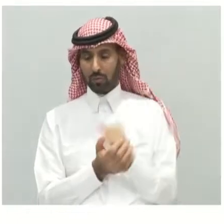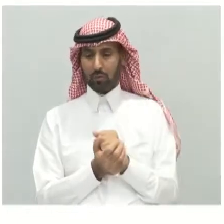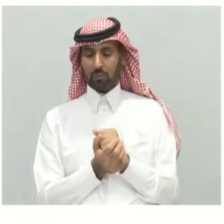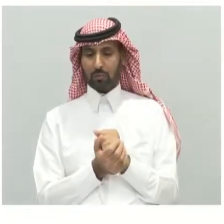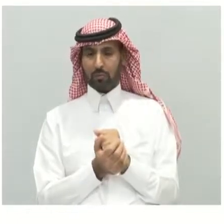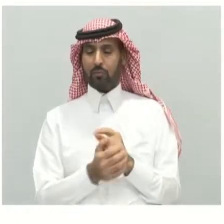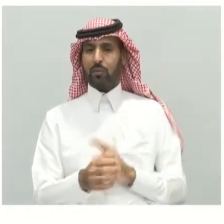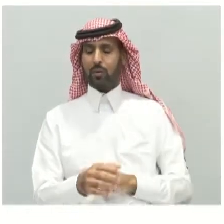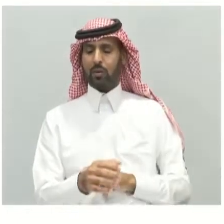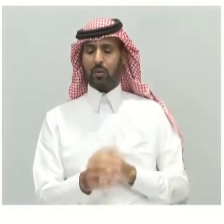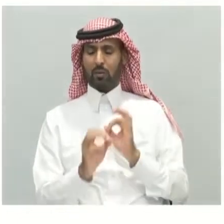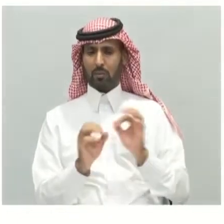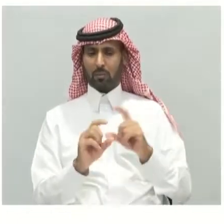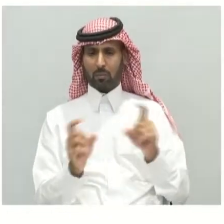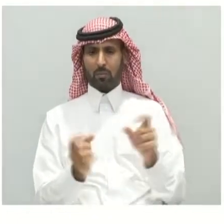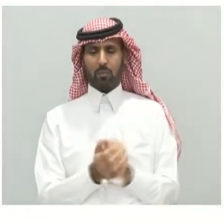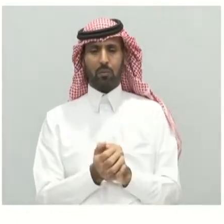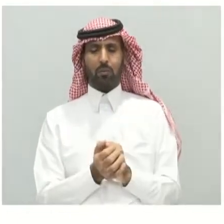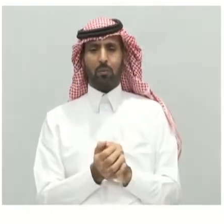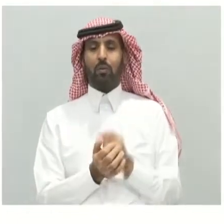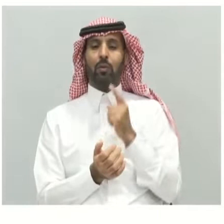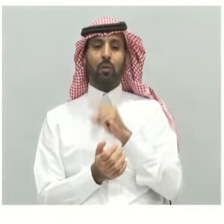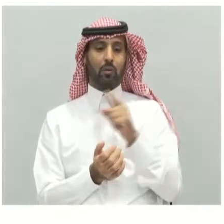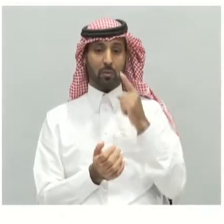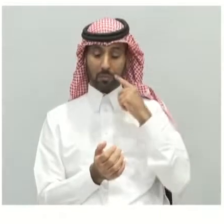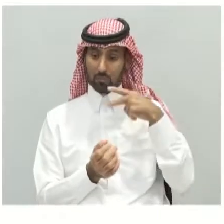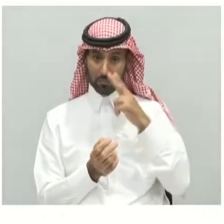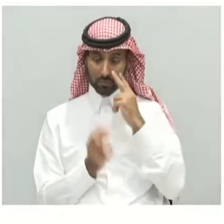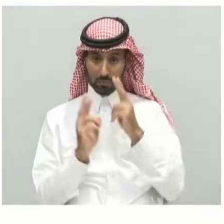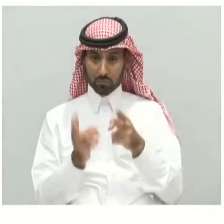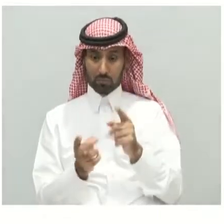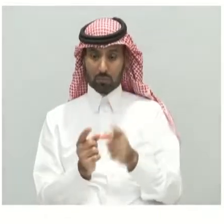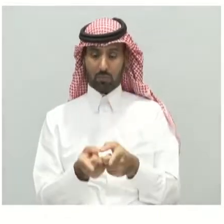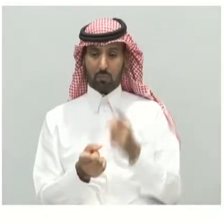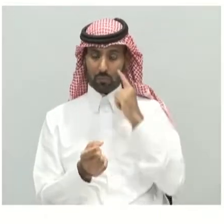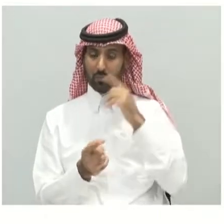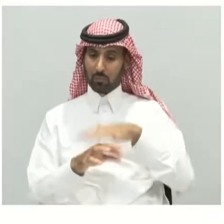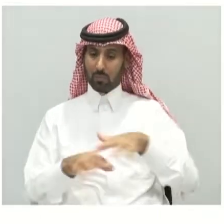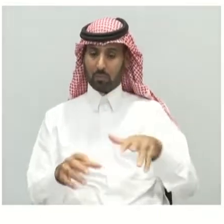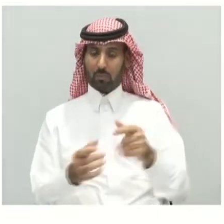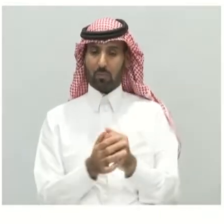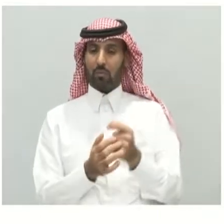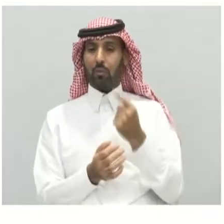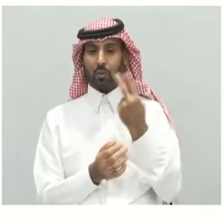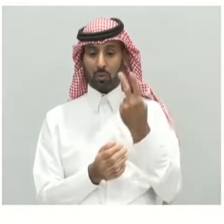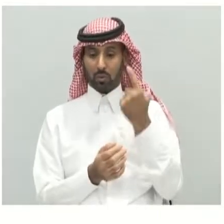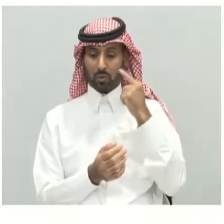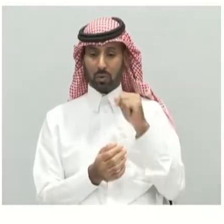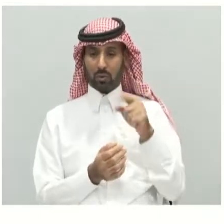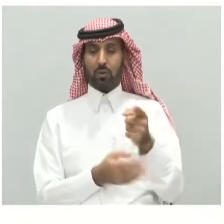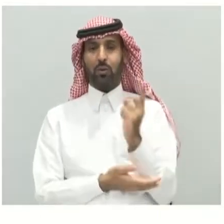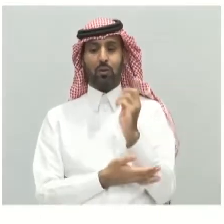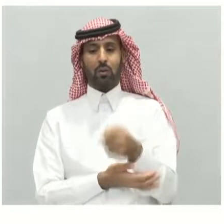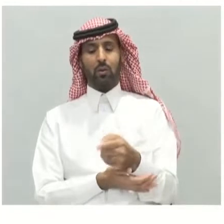a time expression. We went to a park 2 days ago. So you prefer, when did